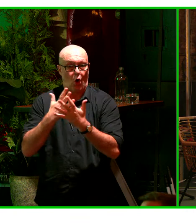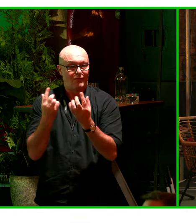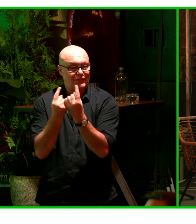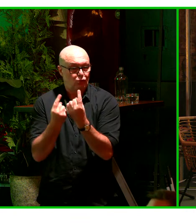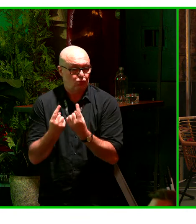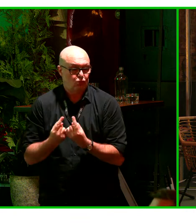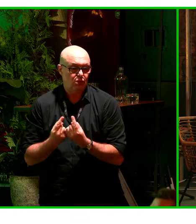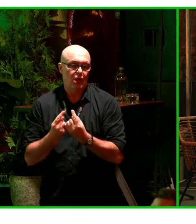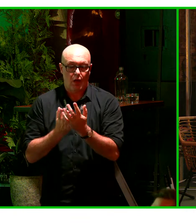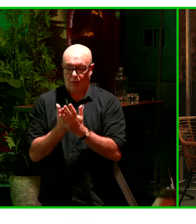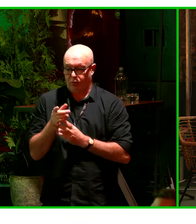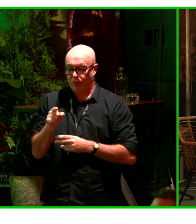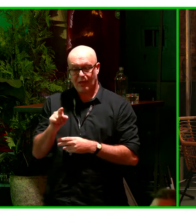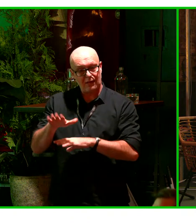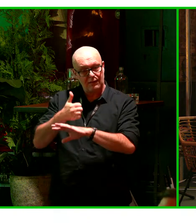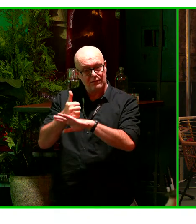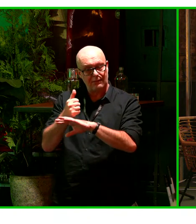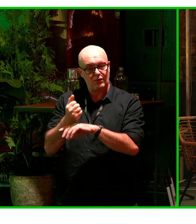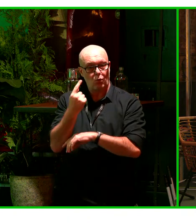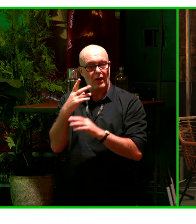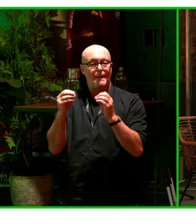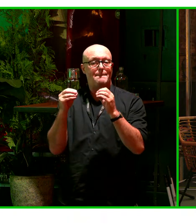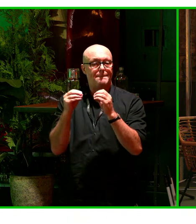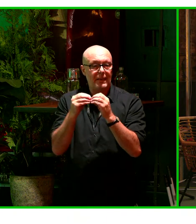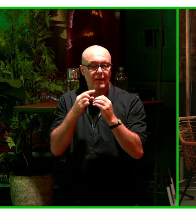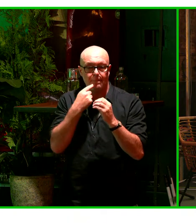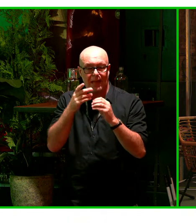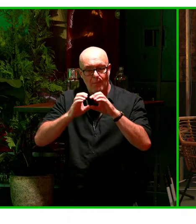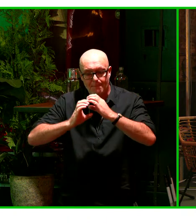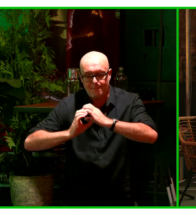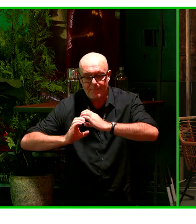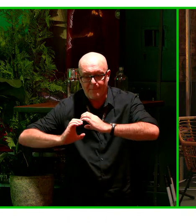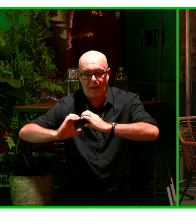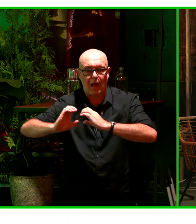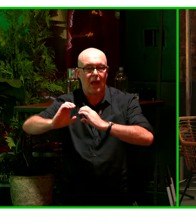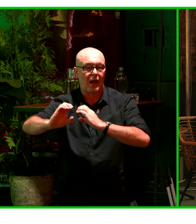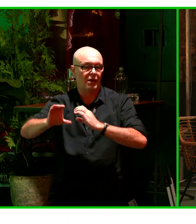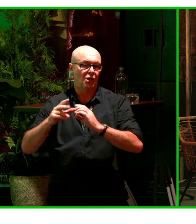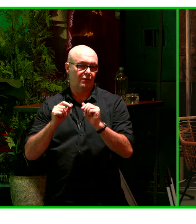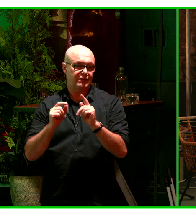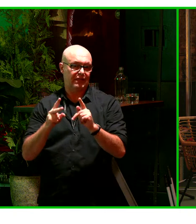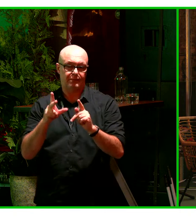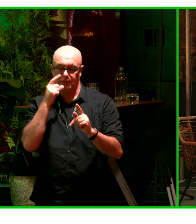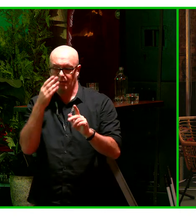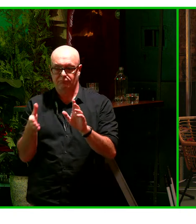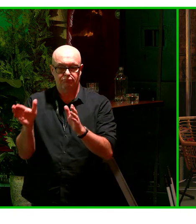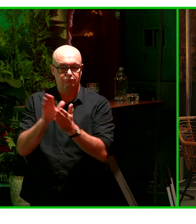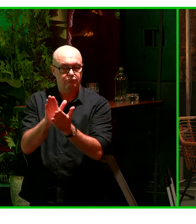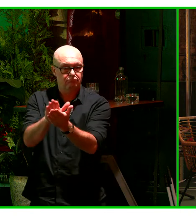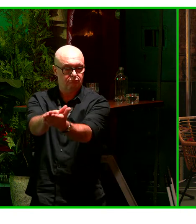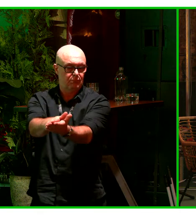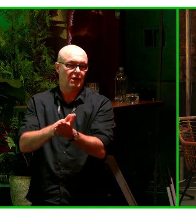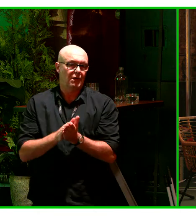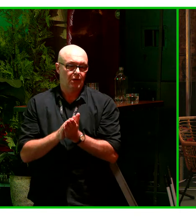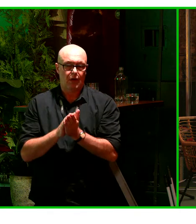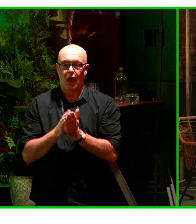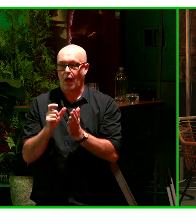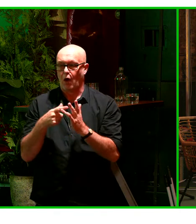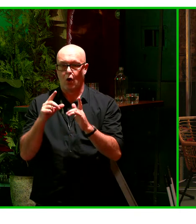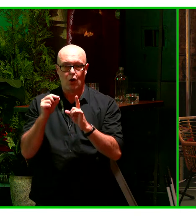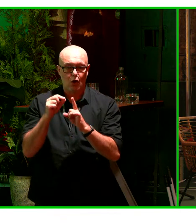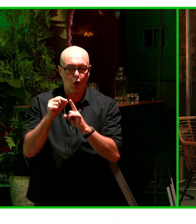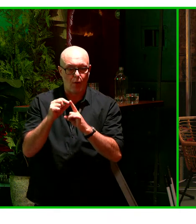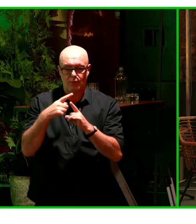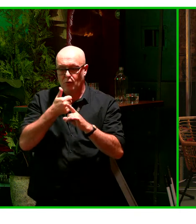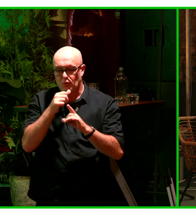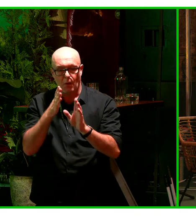we've also established a £1 billion pipeline of potential schemes that could be invested in, and those conversations at COP about bringing private